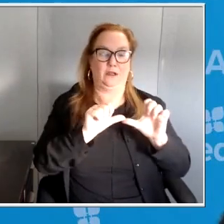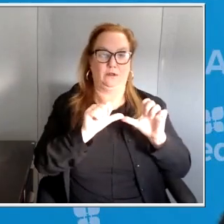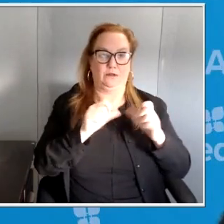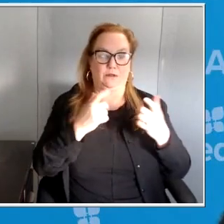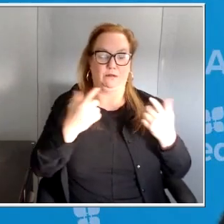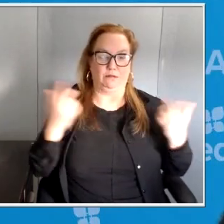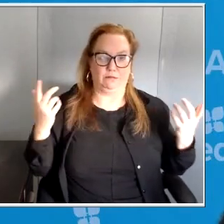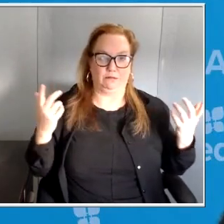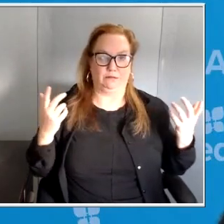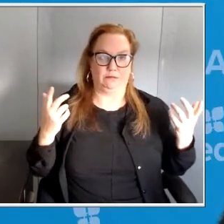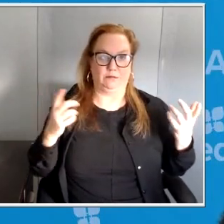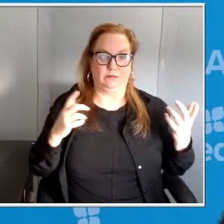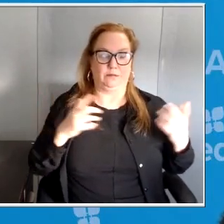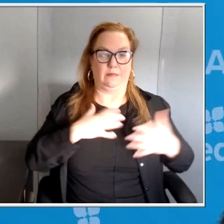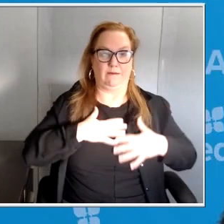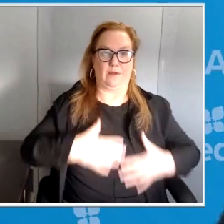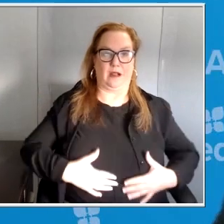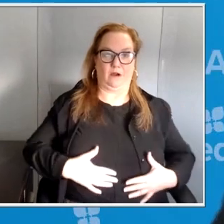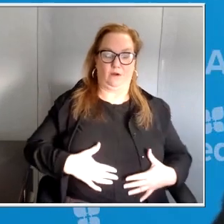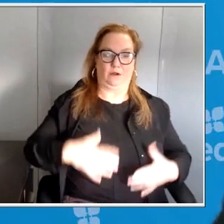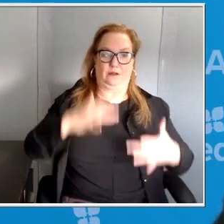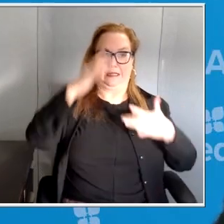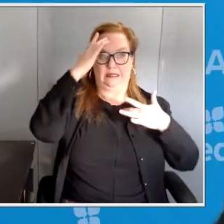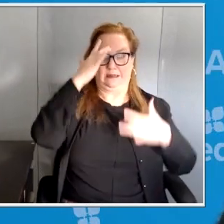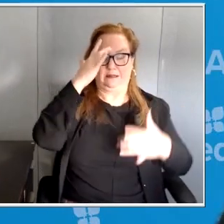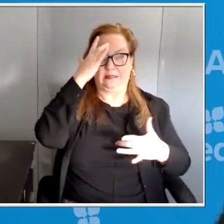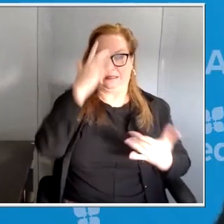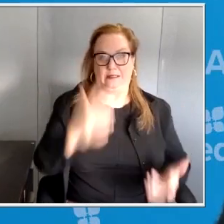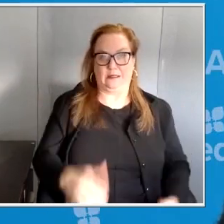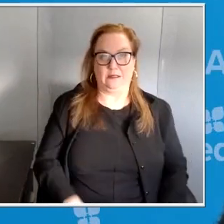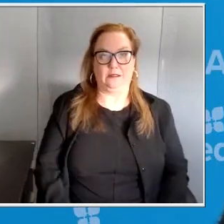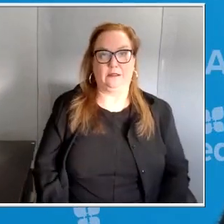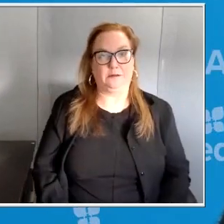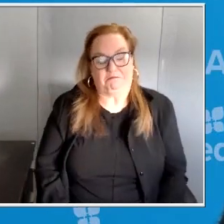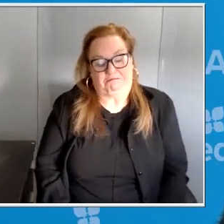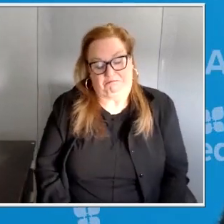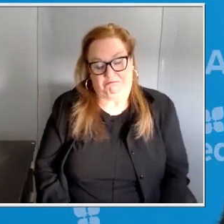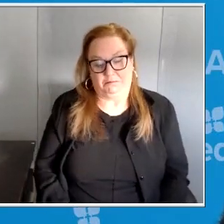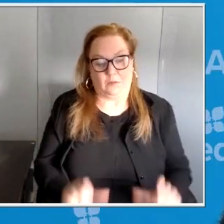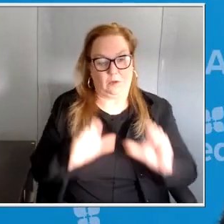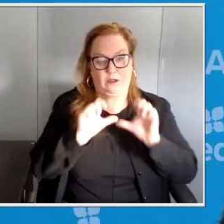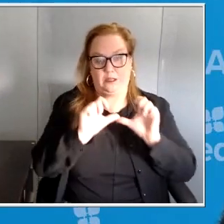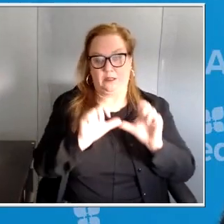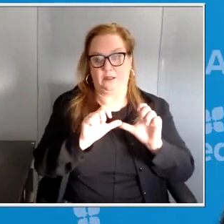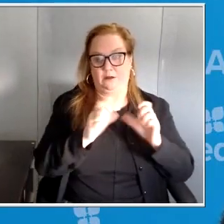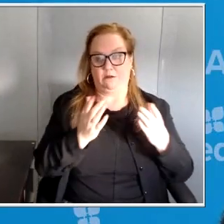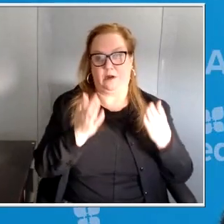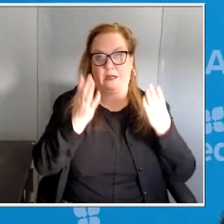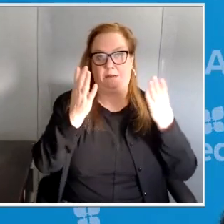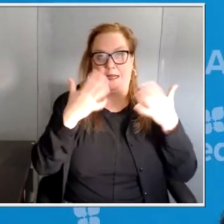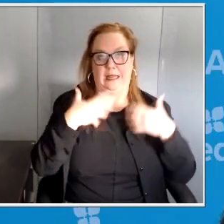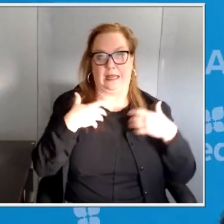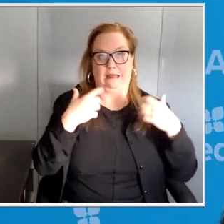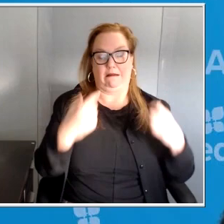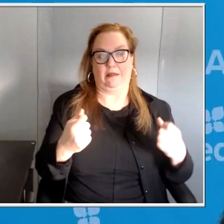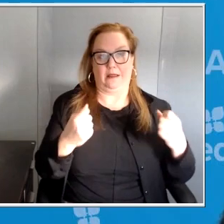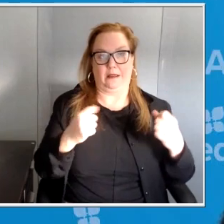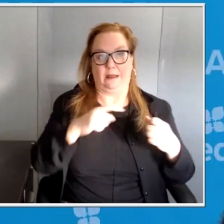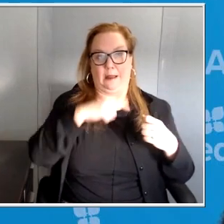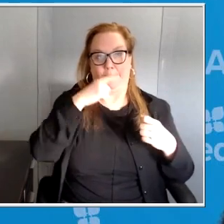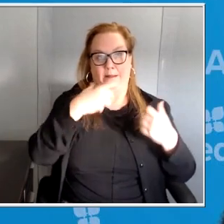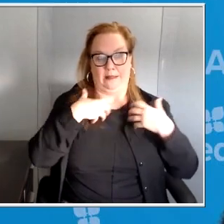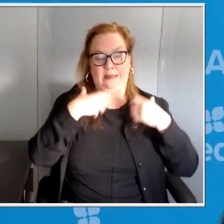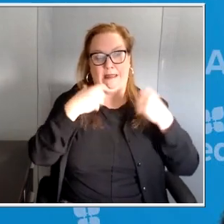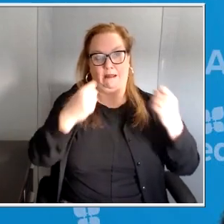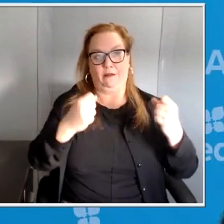whatever viral illness we're speaking of. And we will continue to recommend healthy public health measures